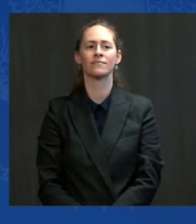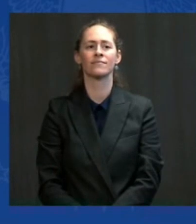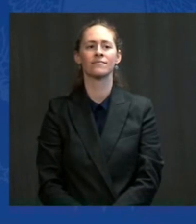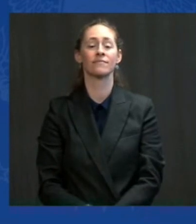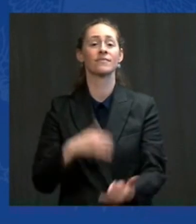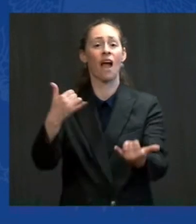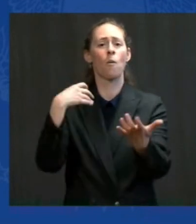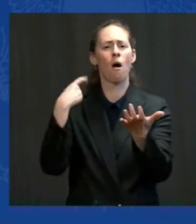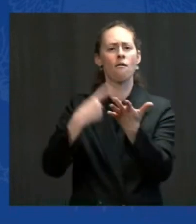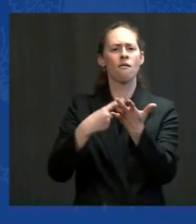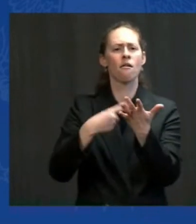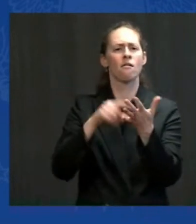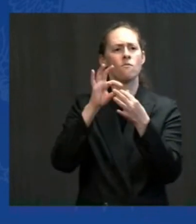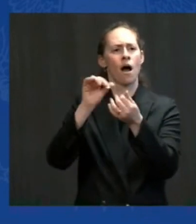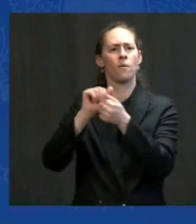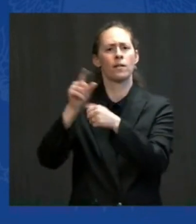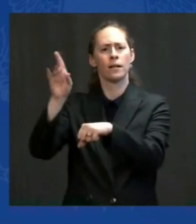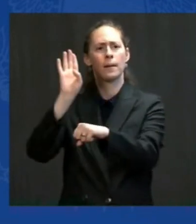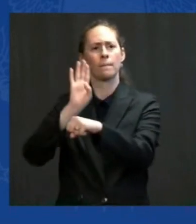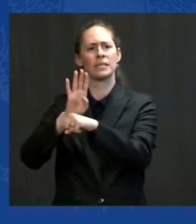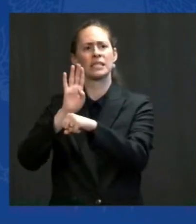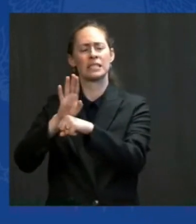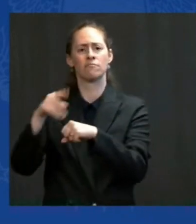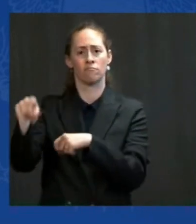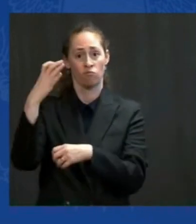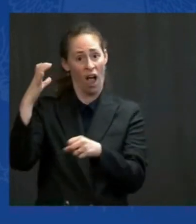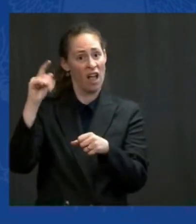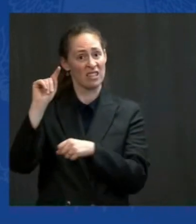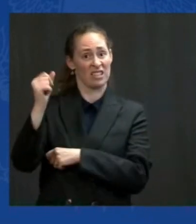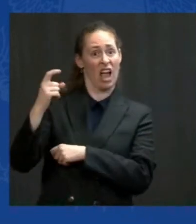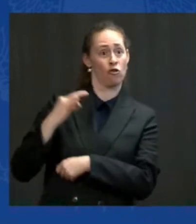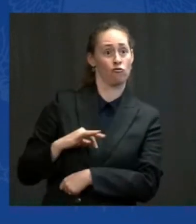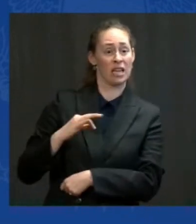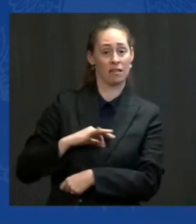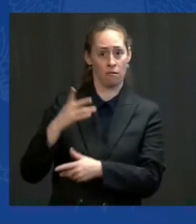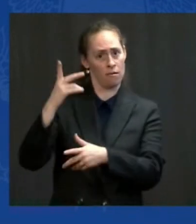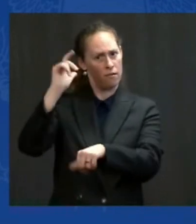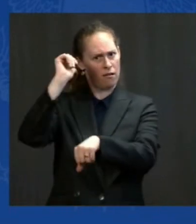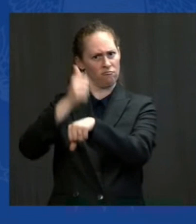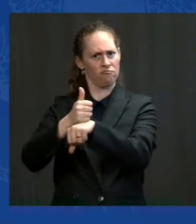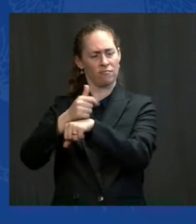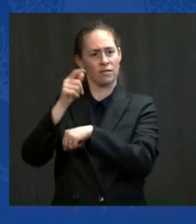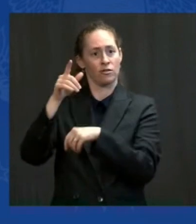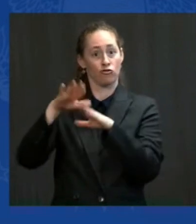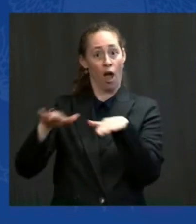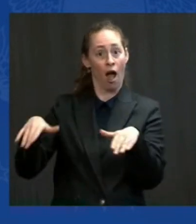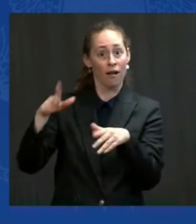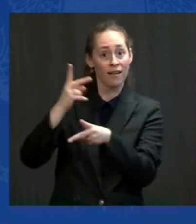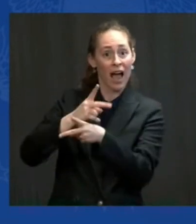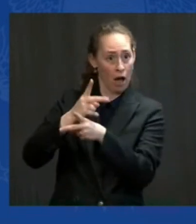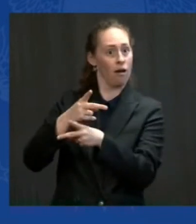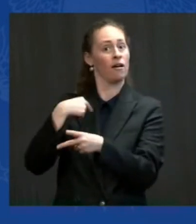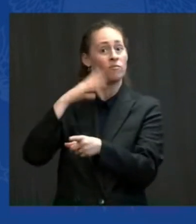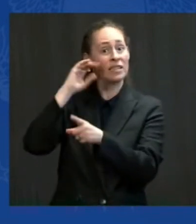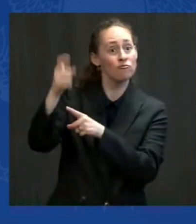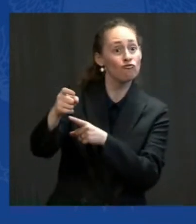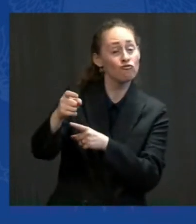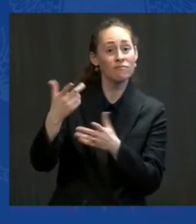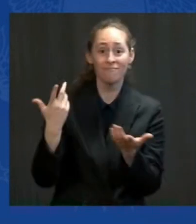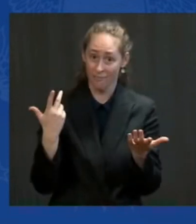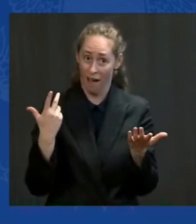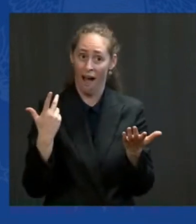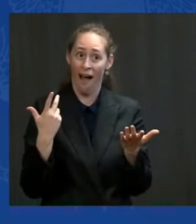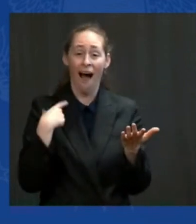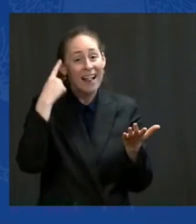will get a full tax credit to build on-site facilities. And the reason they want to do that is not just to be nice. Because studies